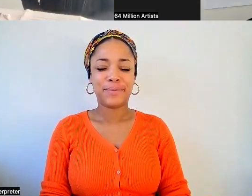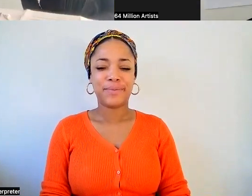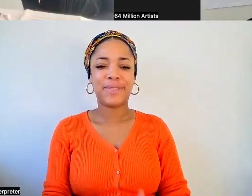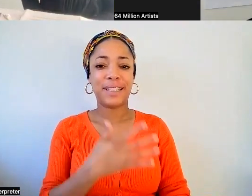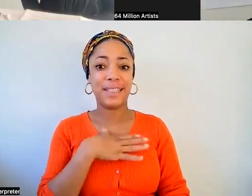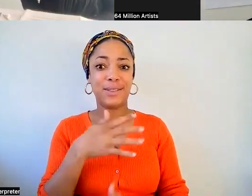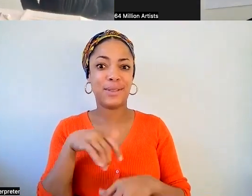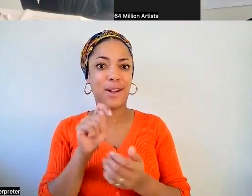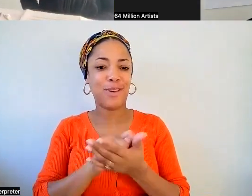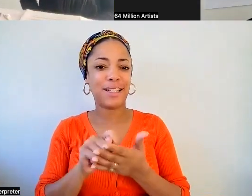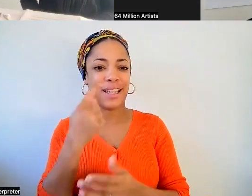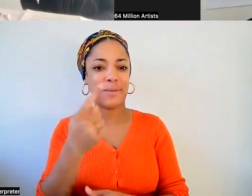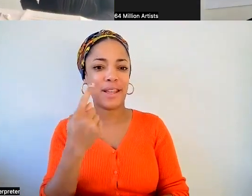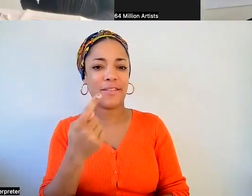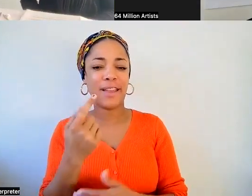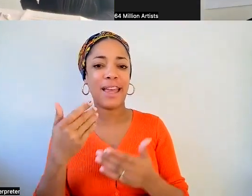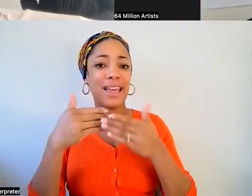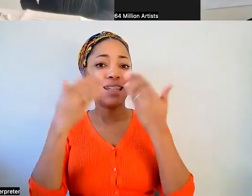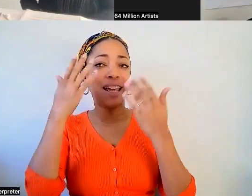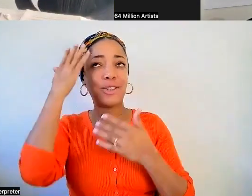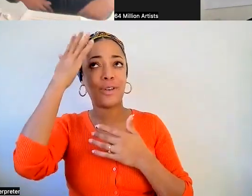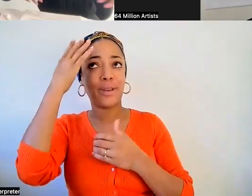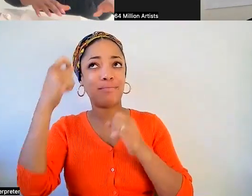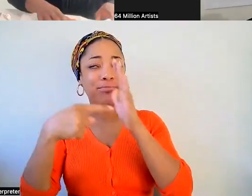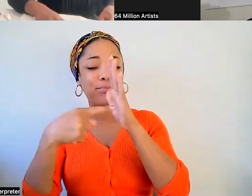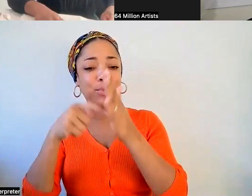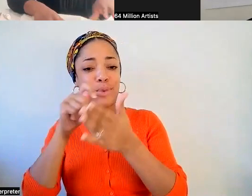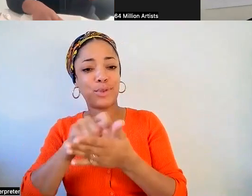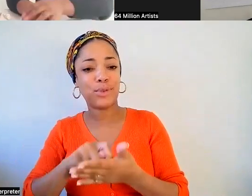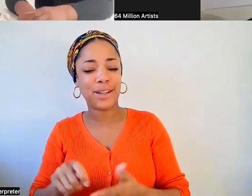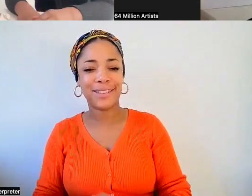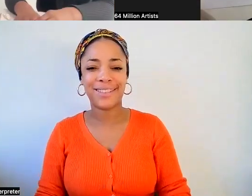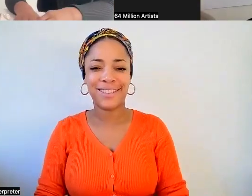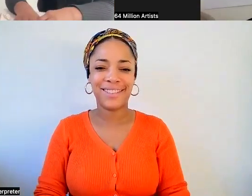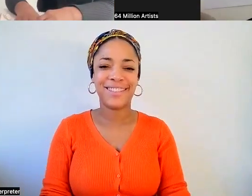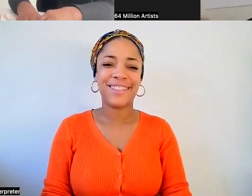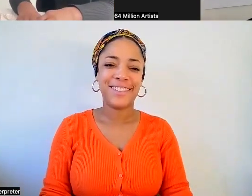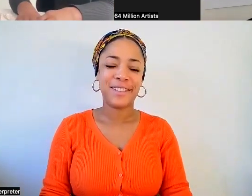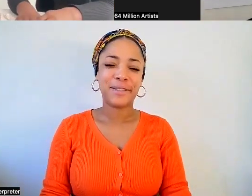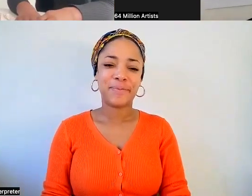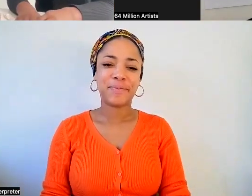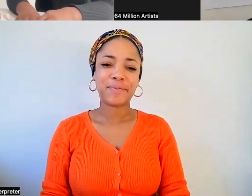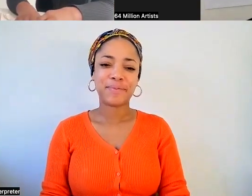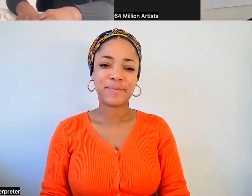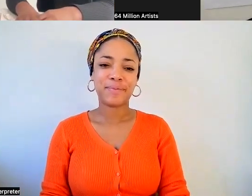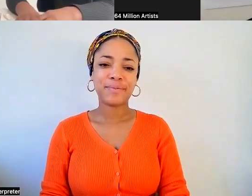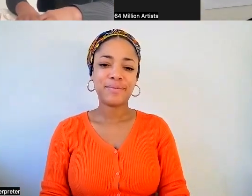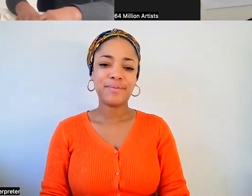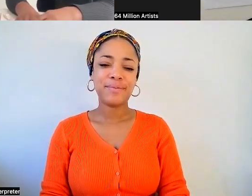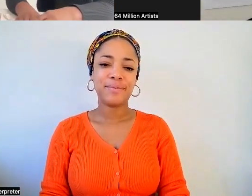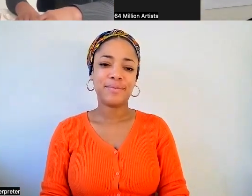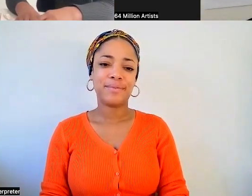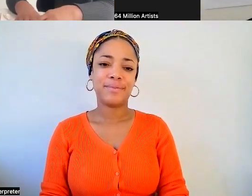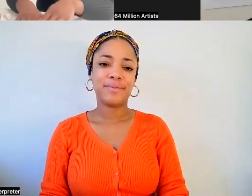mode. Daydreaming is very important for writing. Get into a daydream. I'm going to pick one of mine. I think I'm